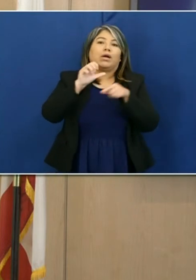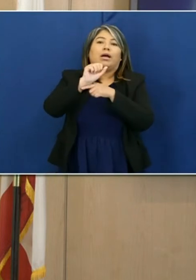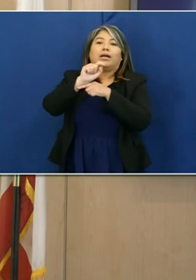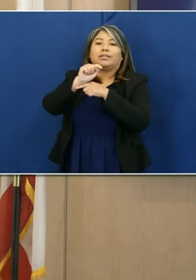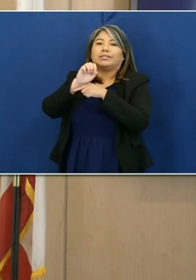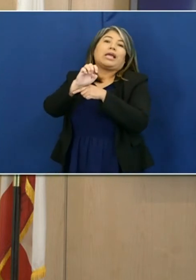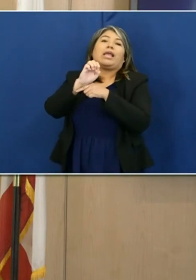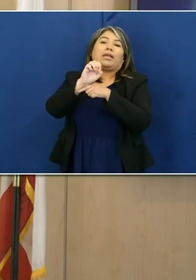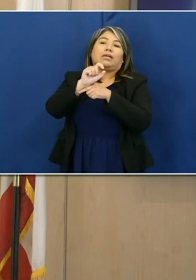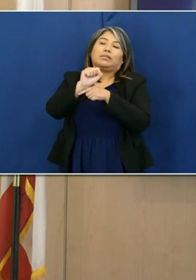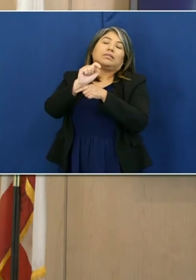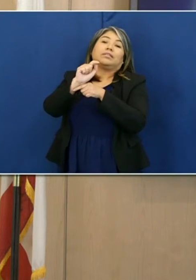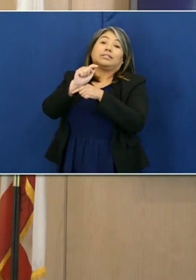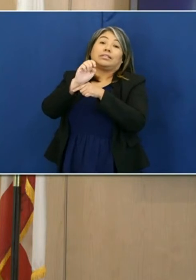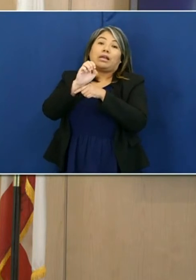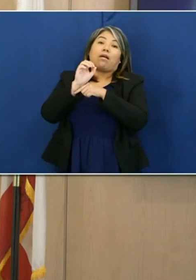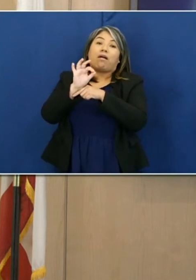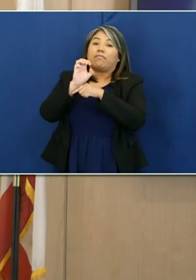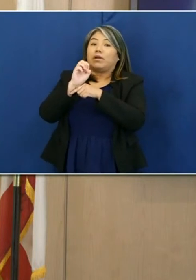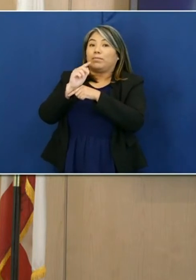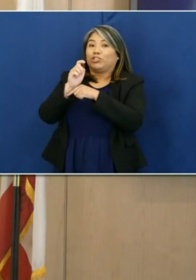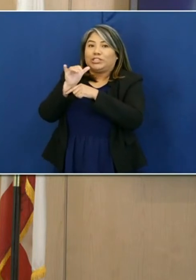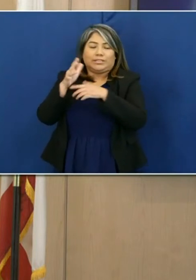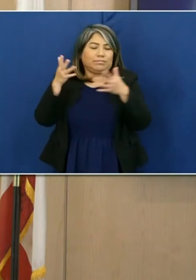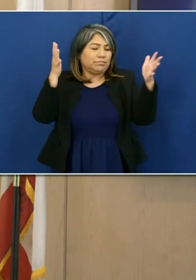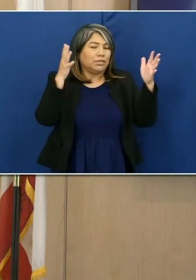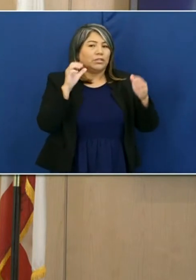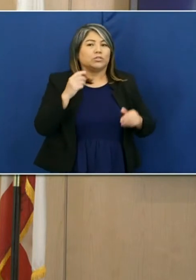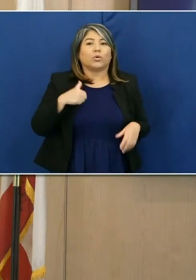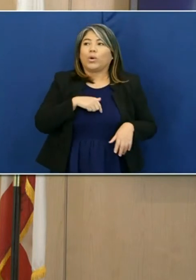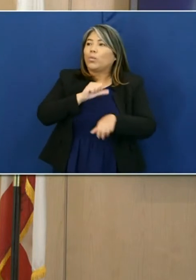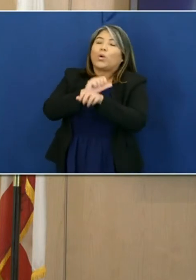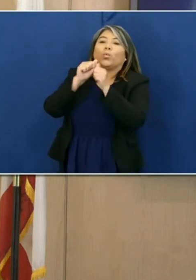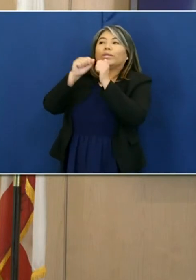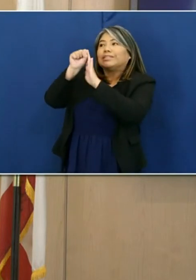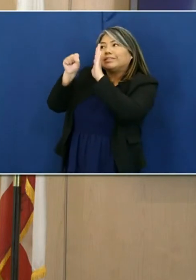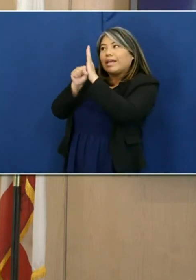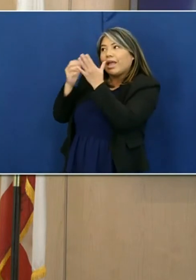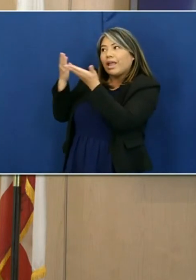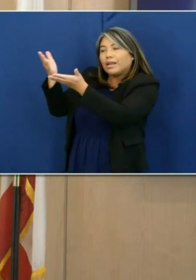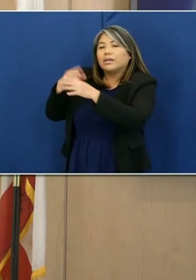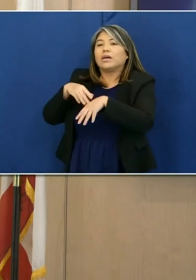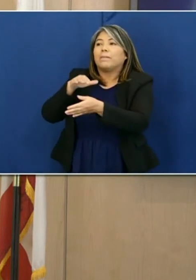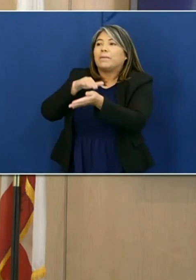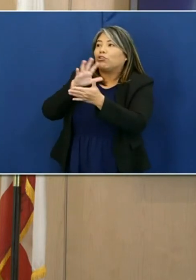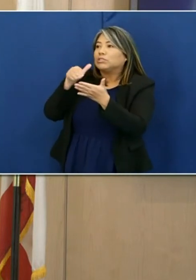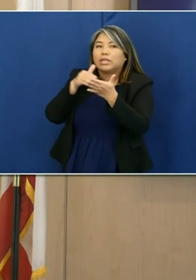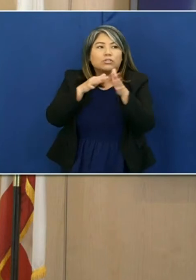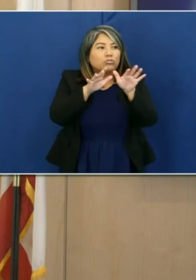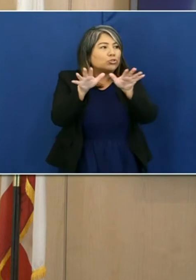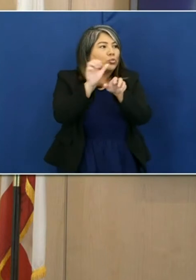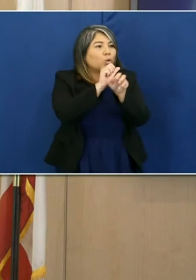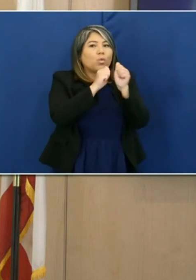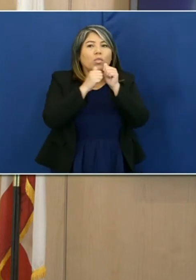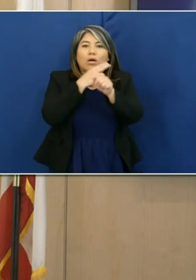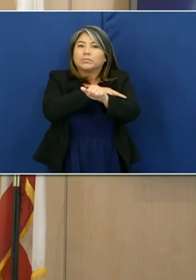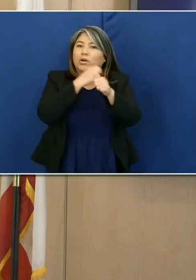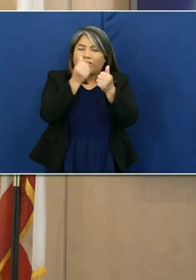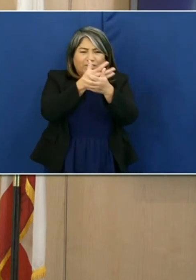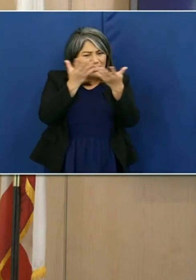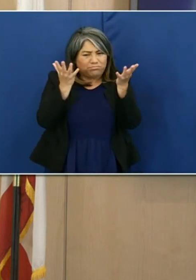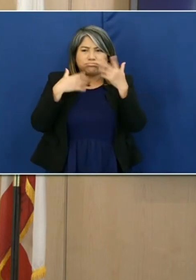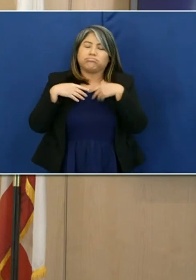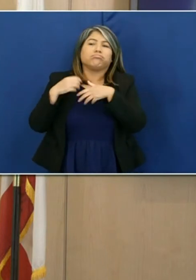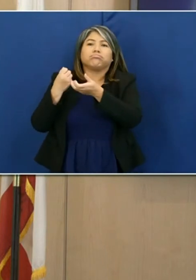and we continue to do everything possible, working with the state to stand up federal medical centers, working with our hospitals to support them in everything they're doing. So